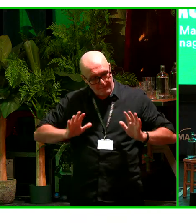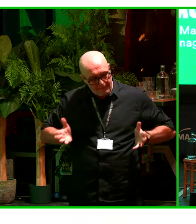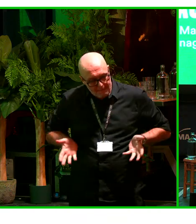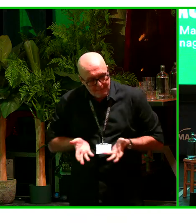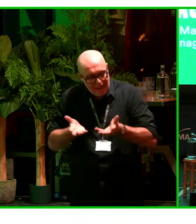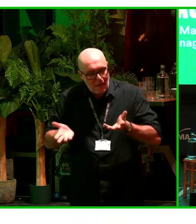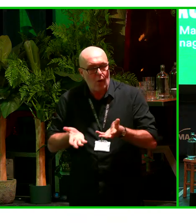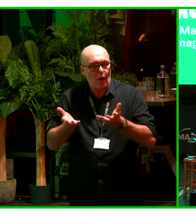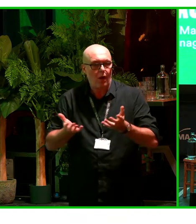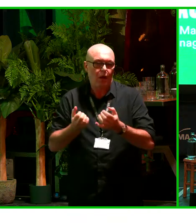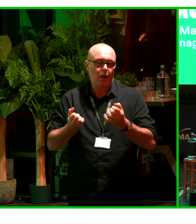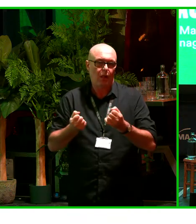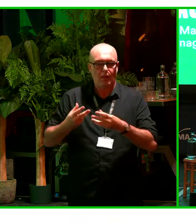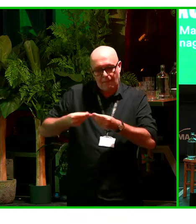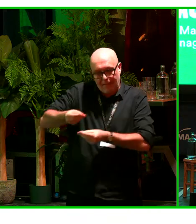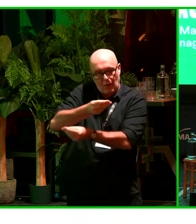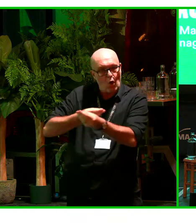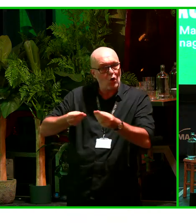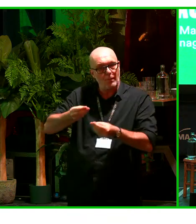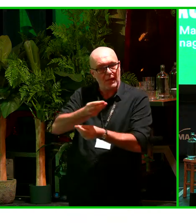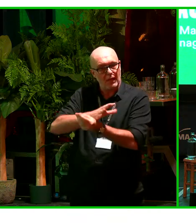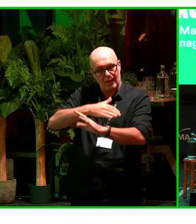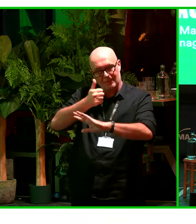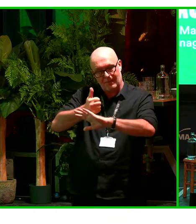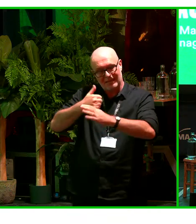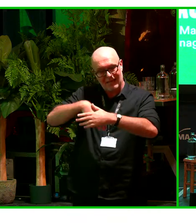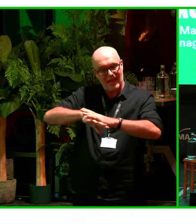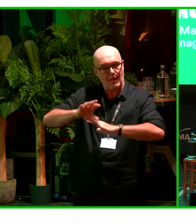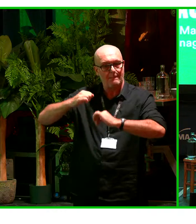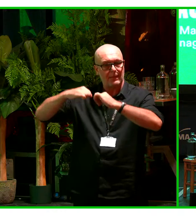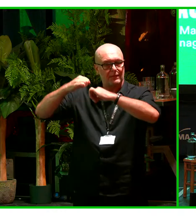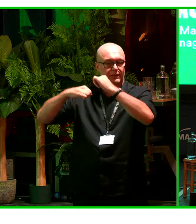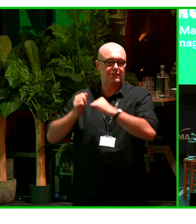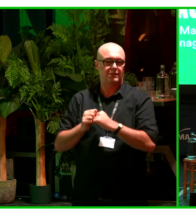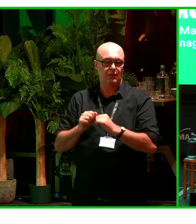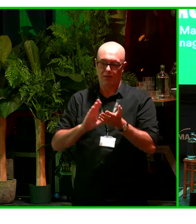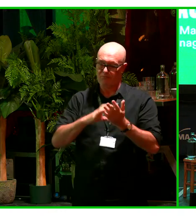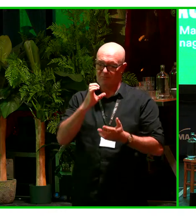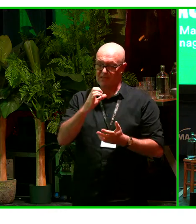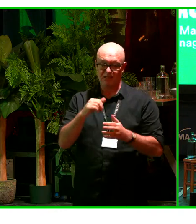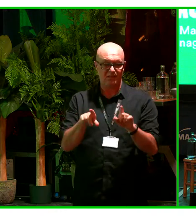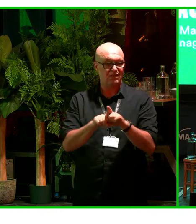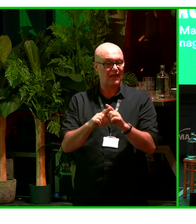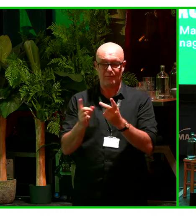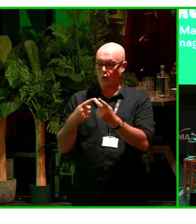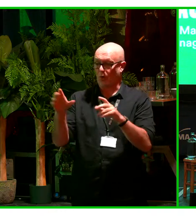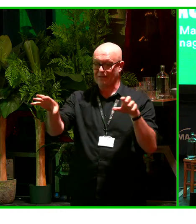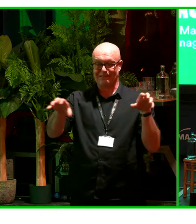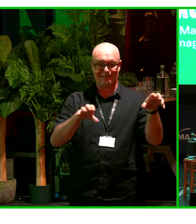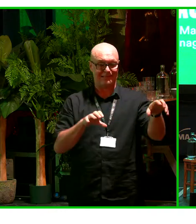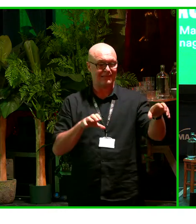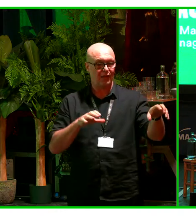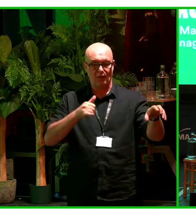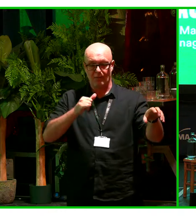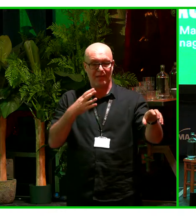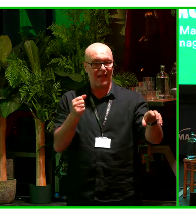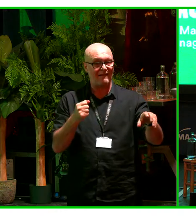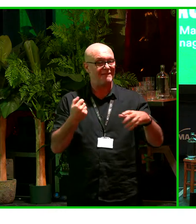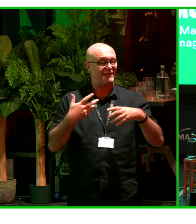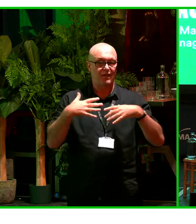many of the buildings. So in and around Manchester and many other cities, you might have networks that are 100 years